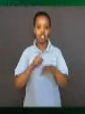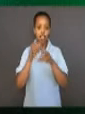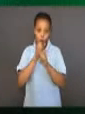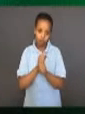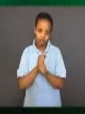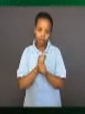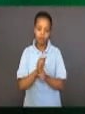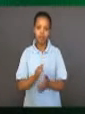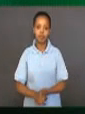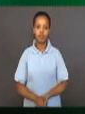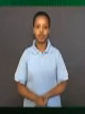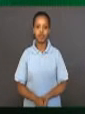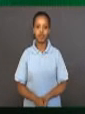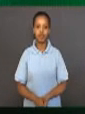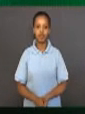Time's up.